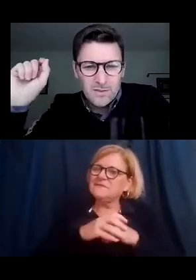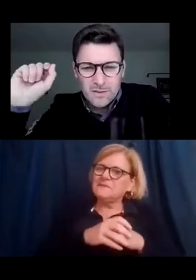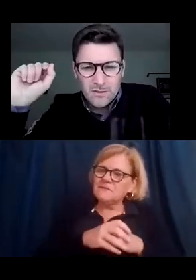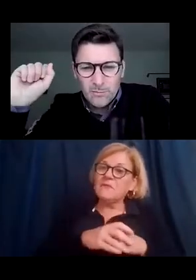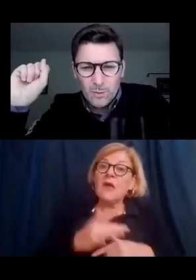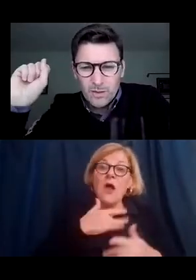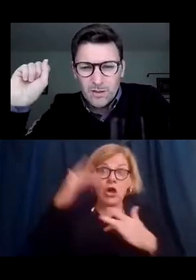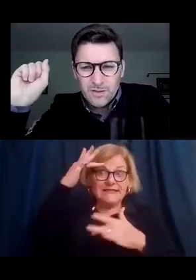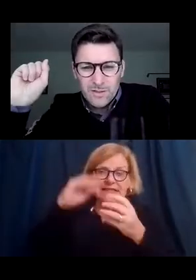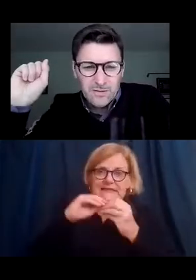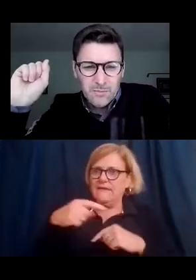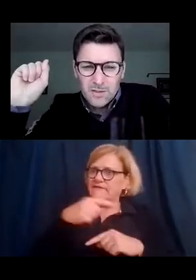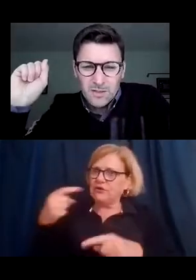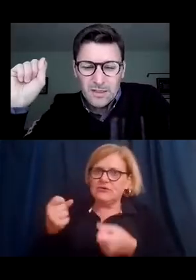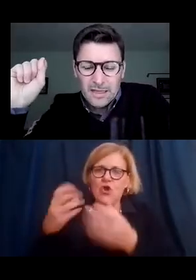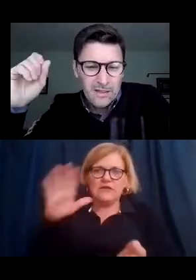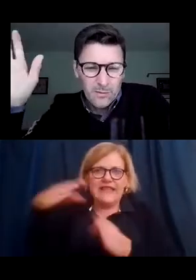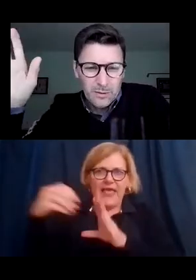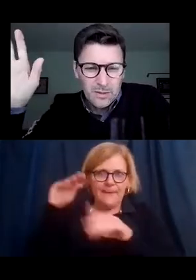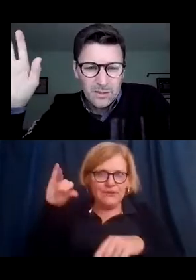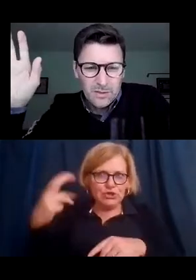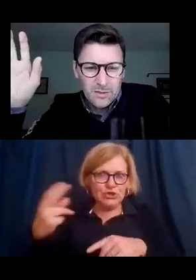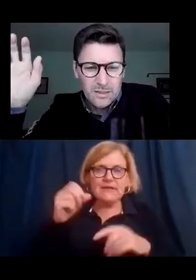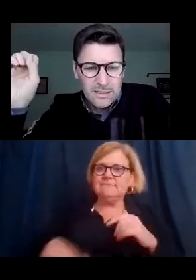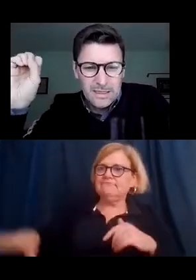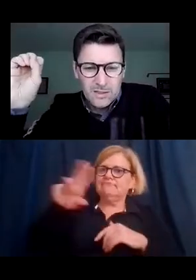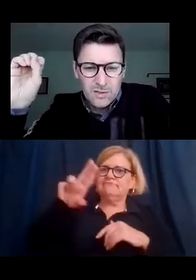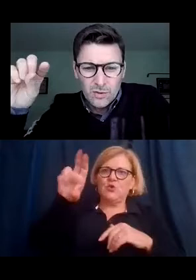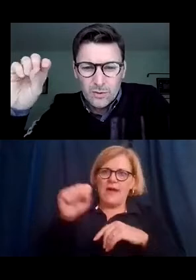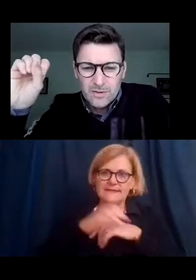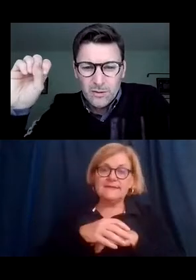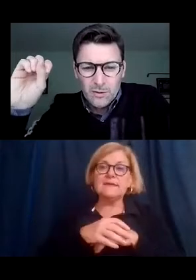Heart disease is the #1 cause of death in Michigan and throughout the nation,